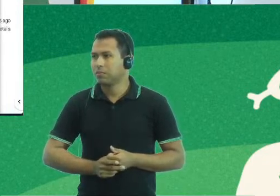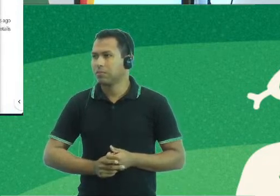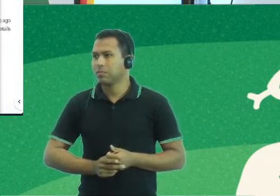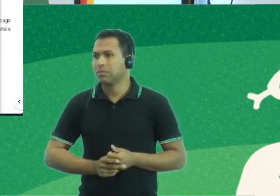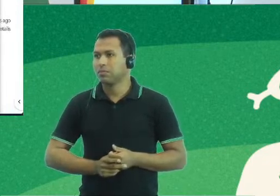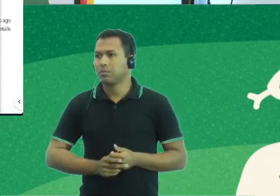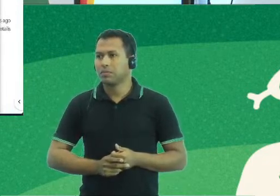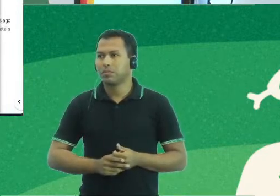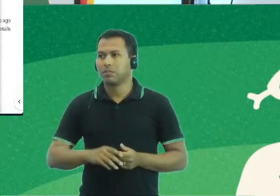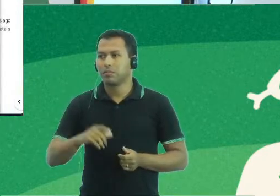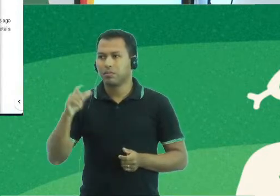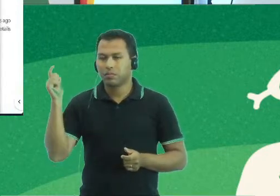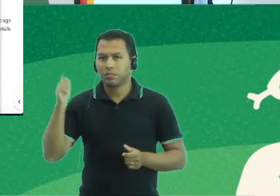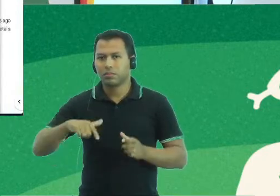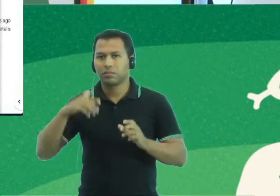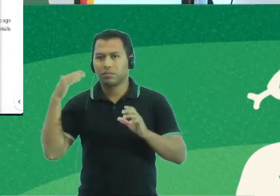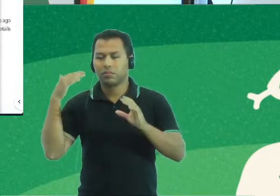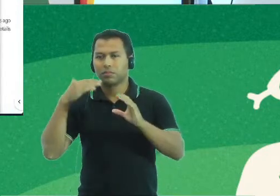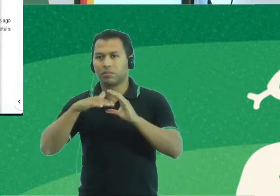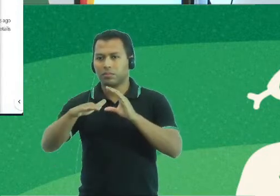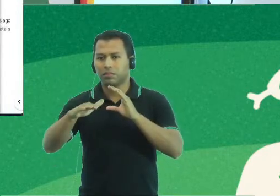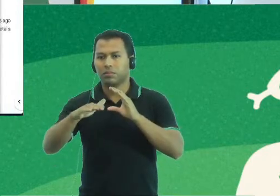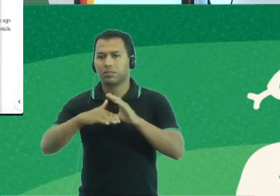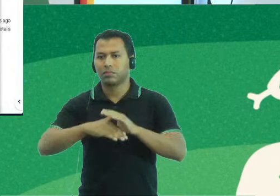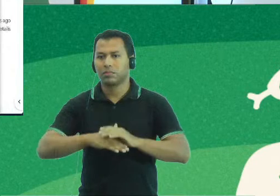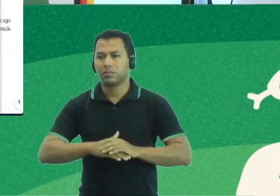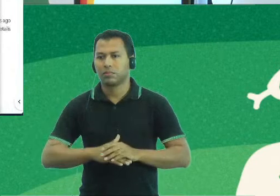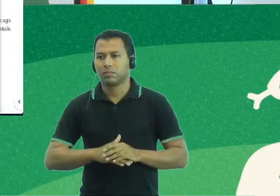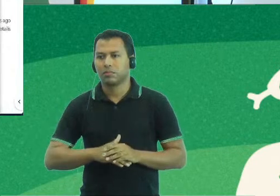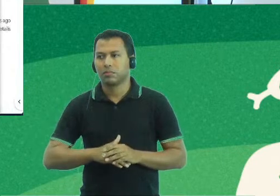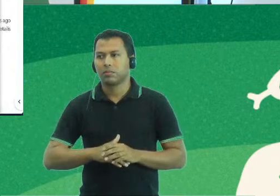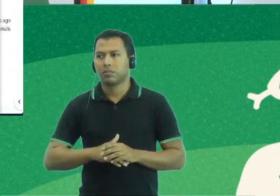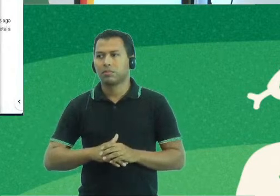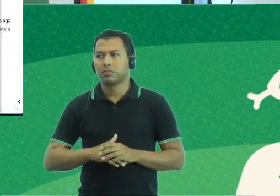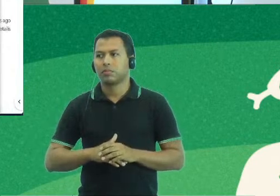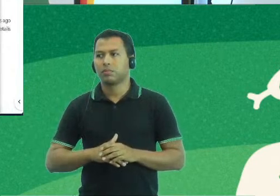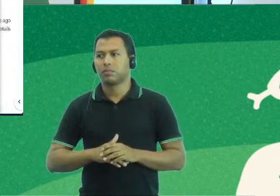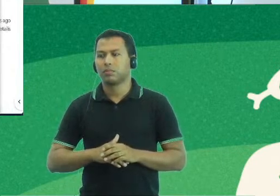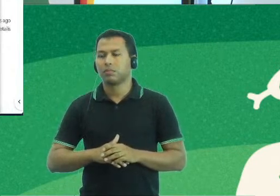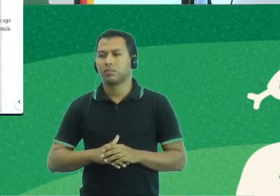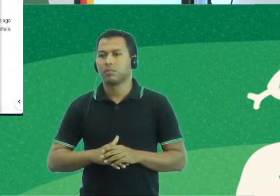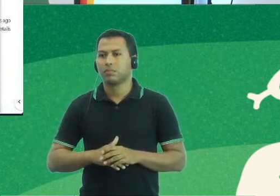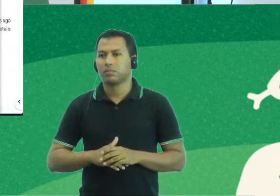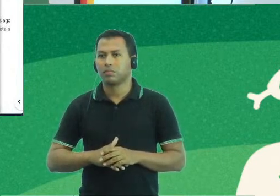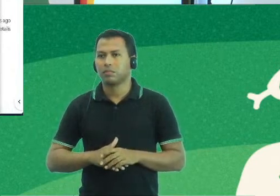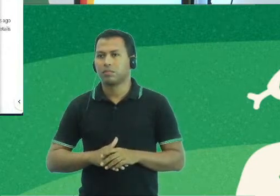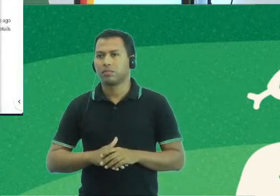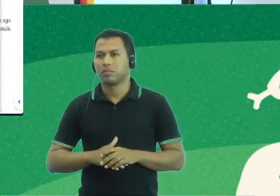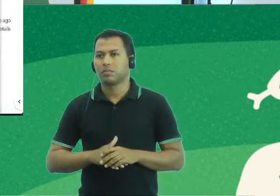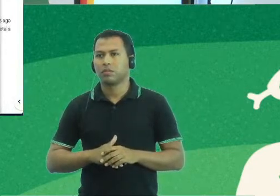When I look at my email inbox later, I'm just gonna have like a million of these.